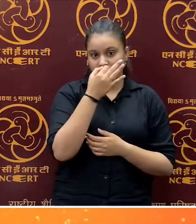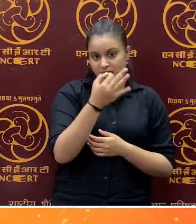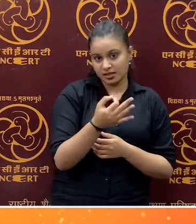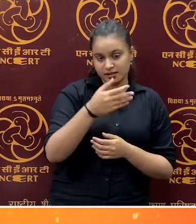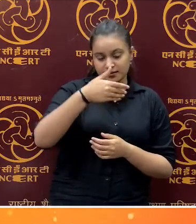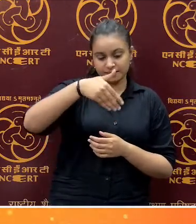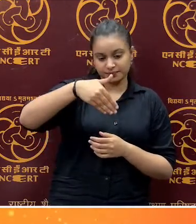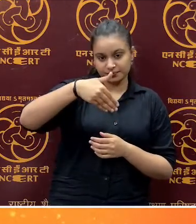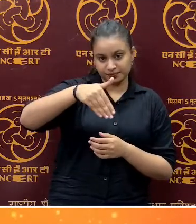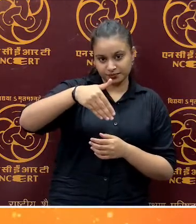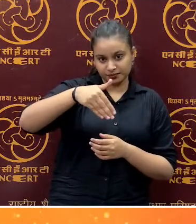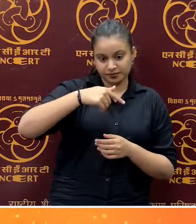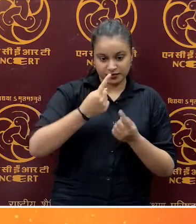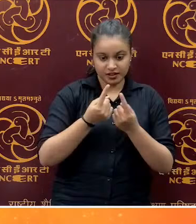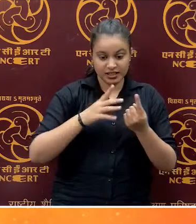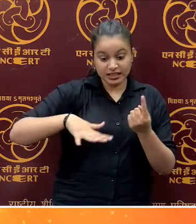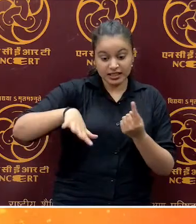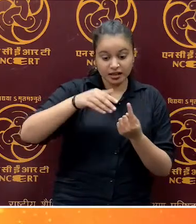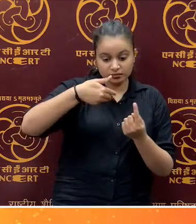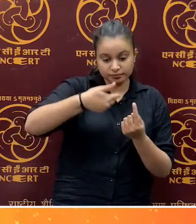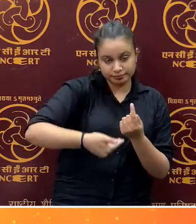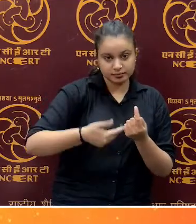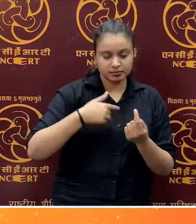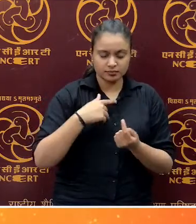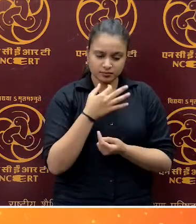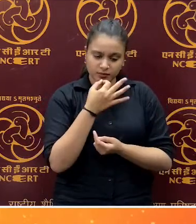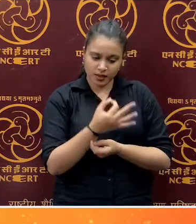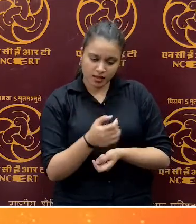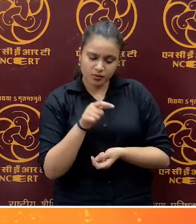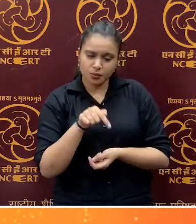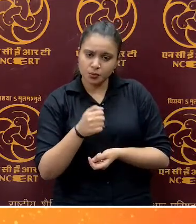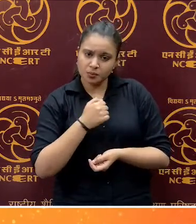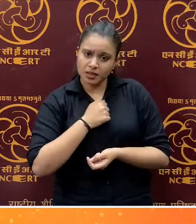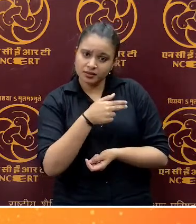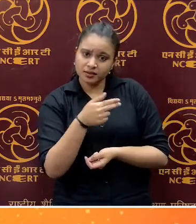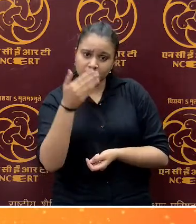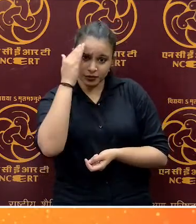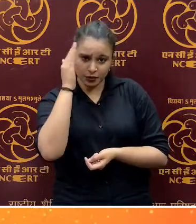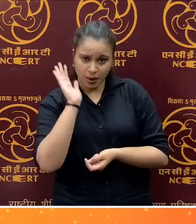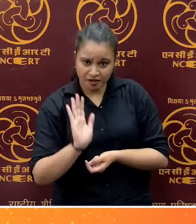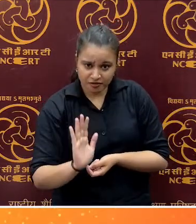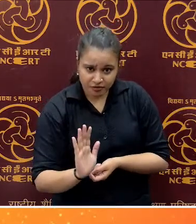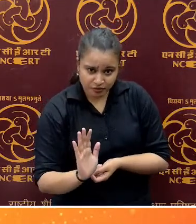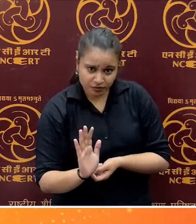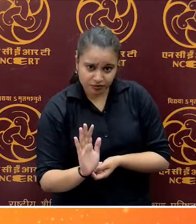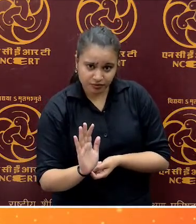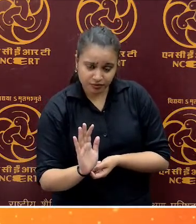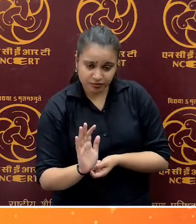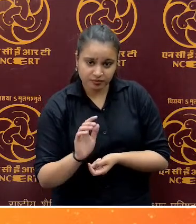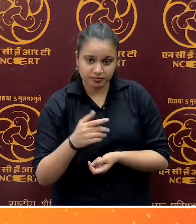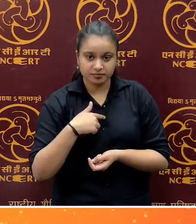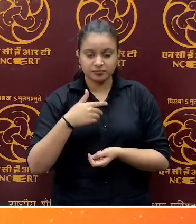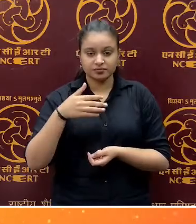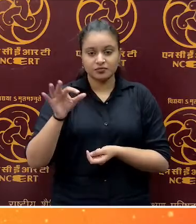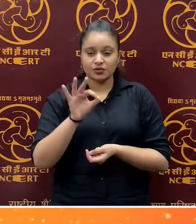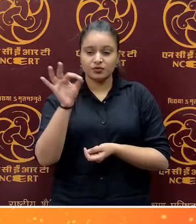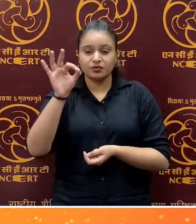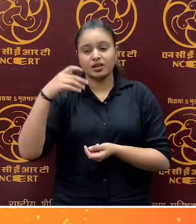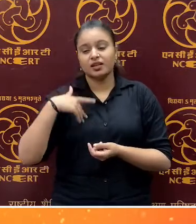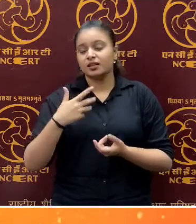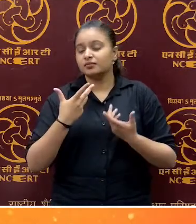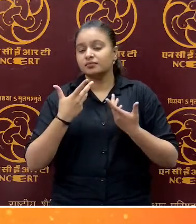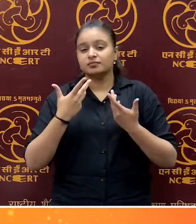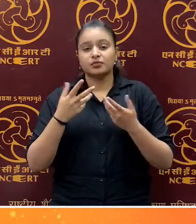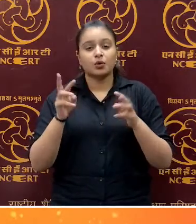leaf fallen on the grass, "Dear leaf, do you know my name?" It seems like the fly is already